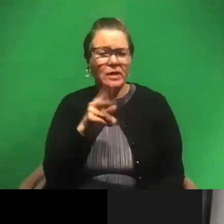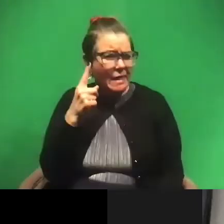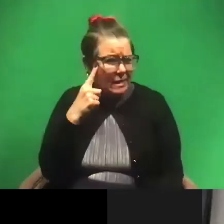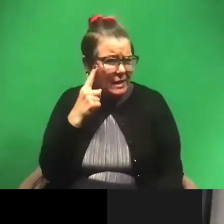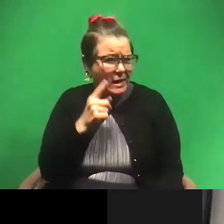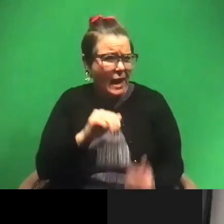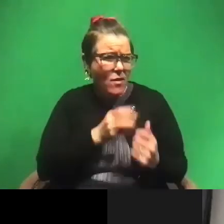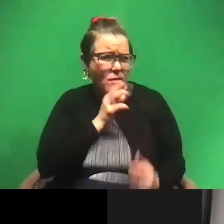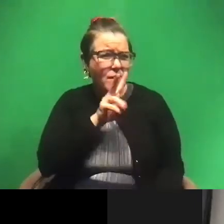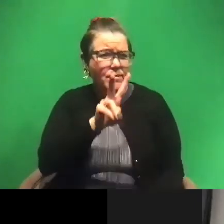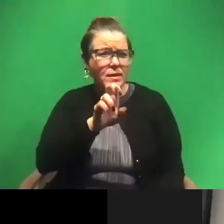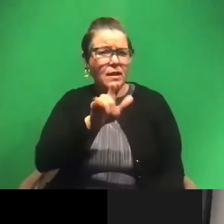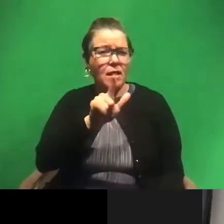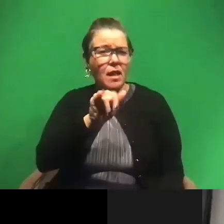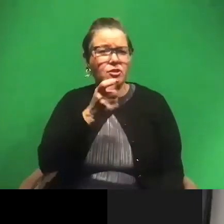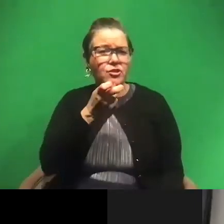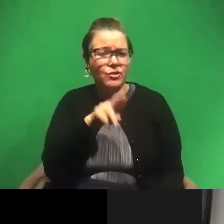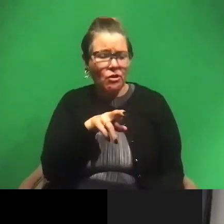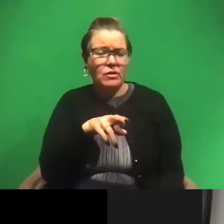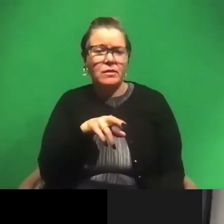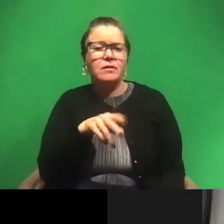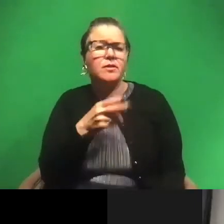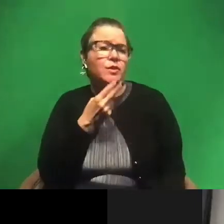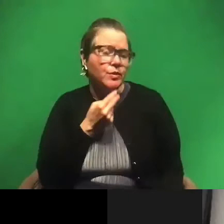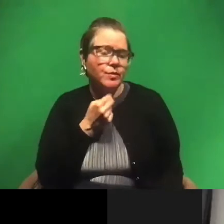it, Veliger. It's really cute.